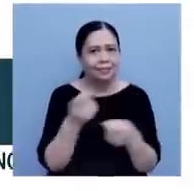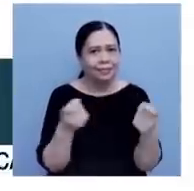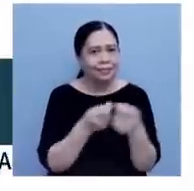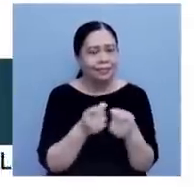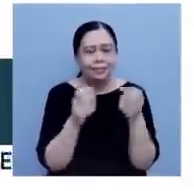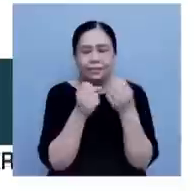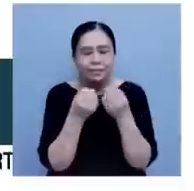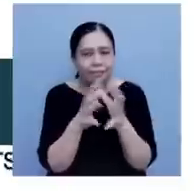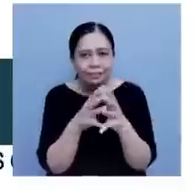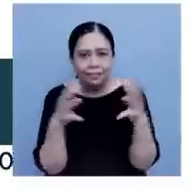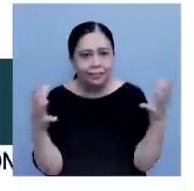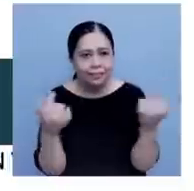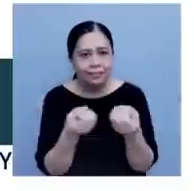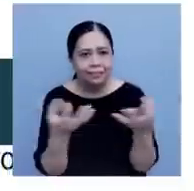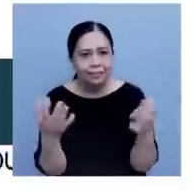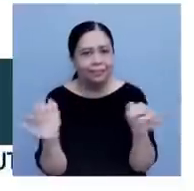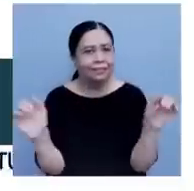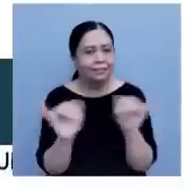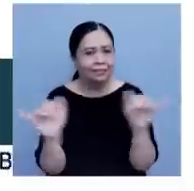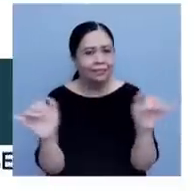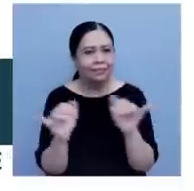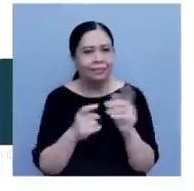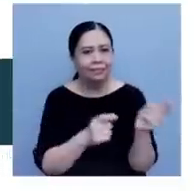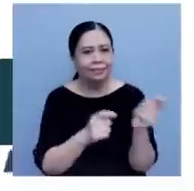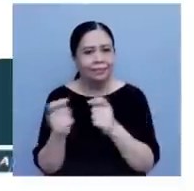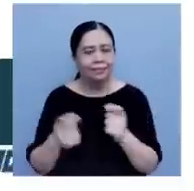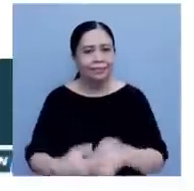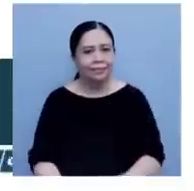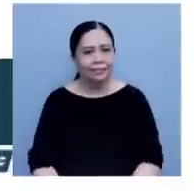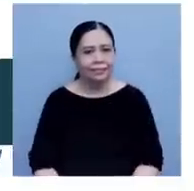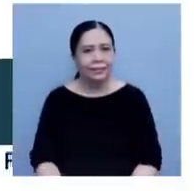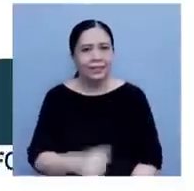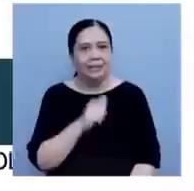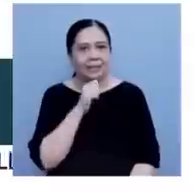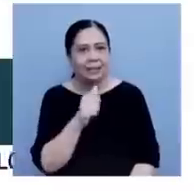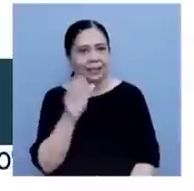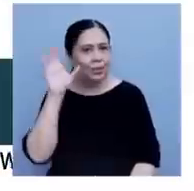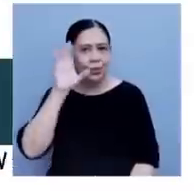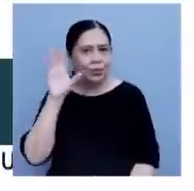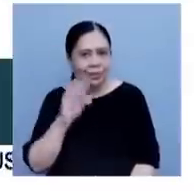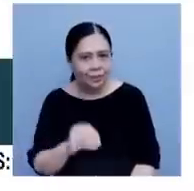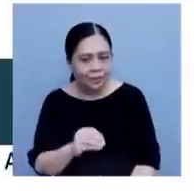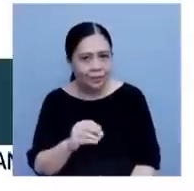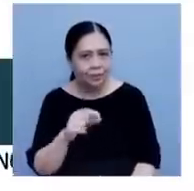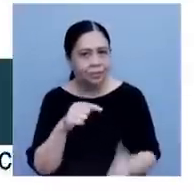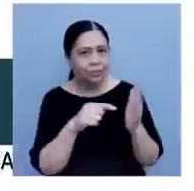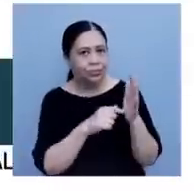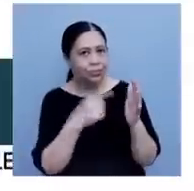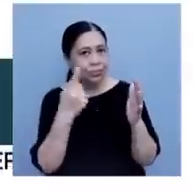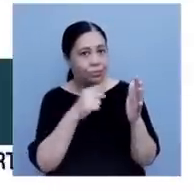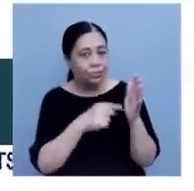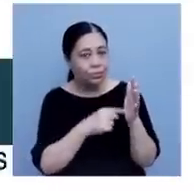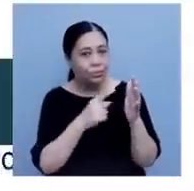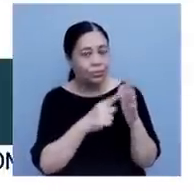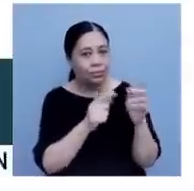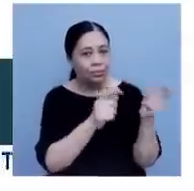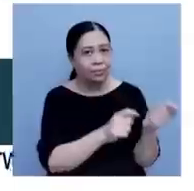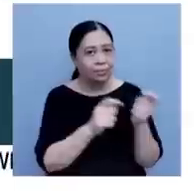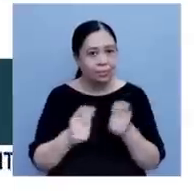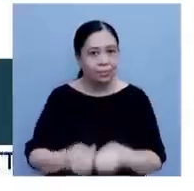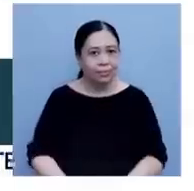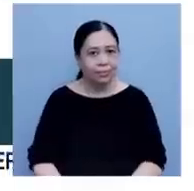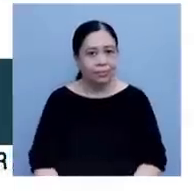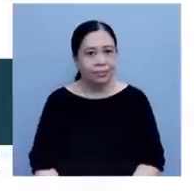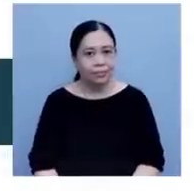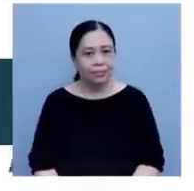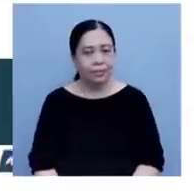many such kinds of transfers. It is not unique to this kind of a transfer.